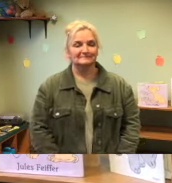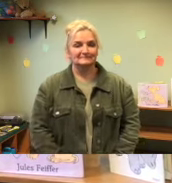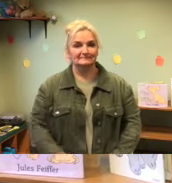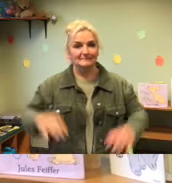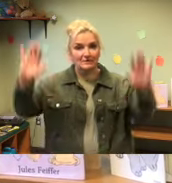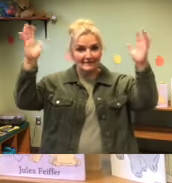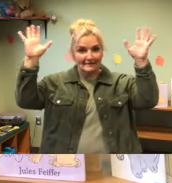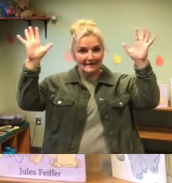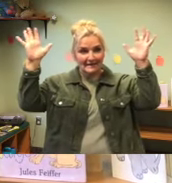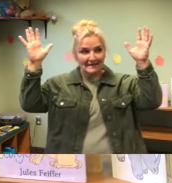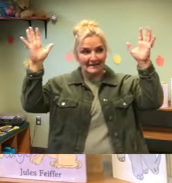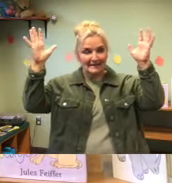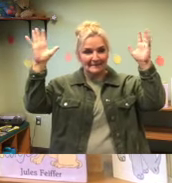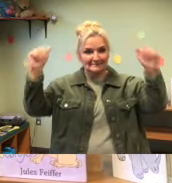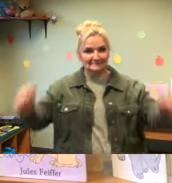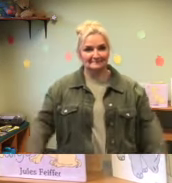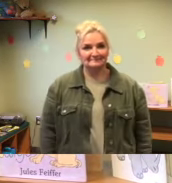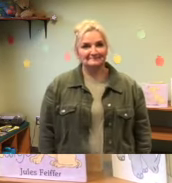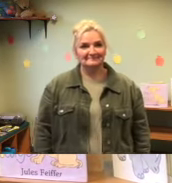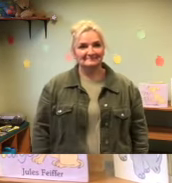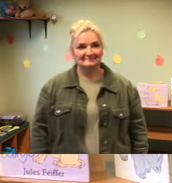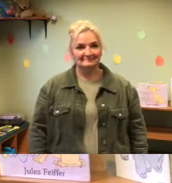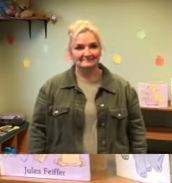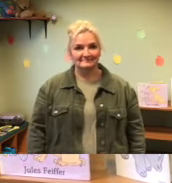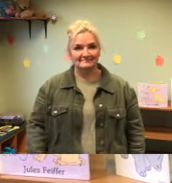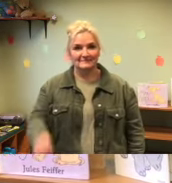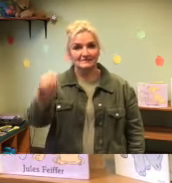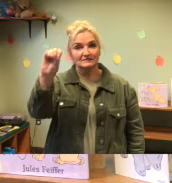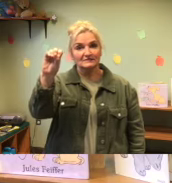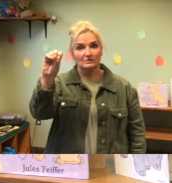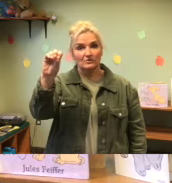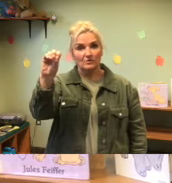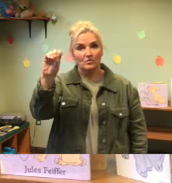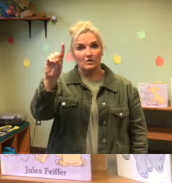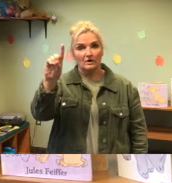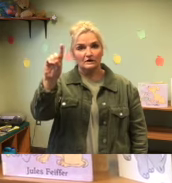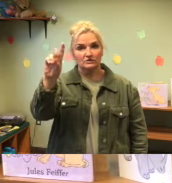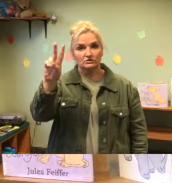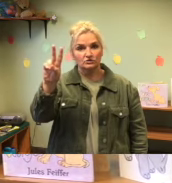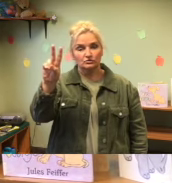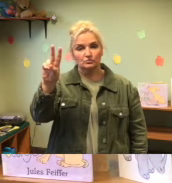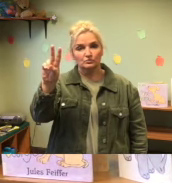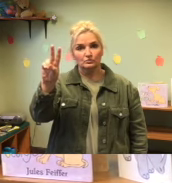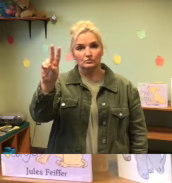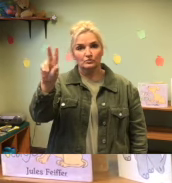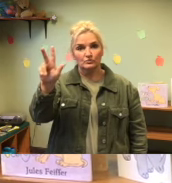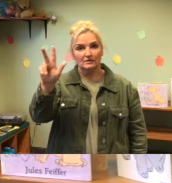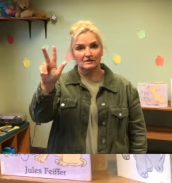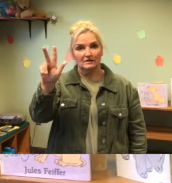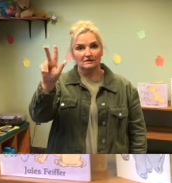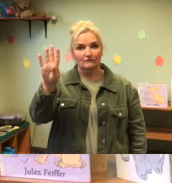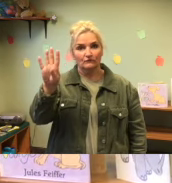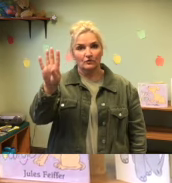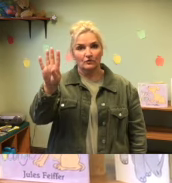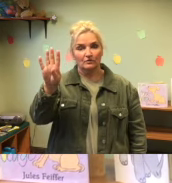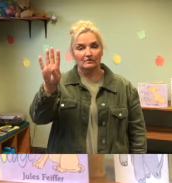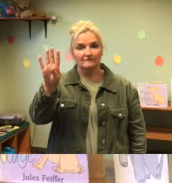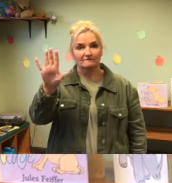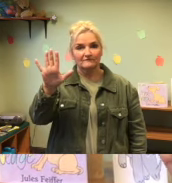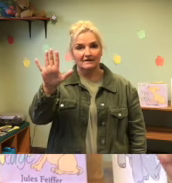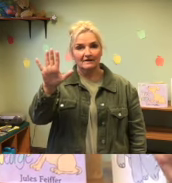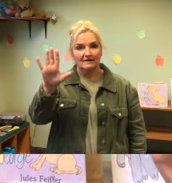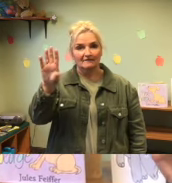me? We're going to bust out those zeros. 0, 1, 2, 3,